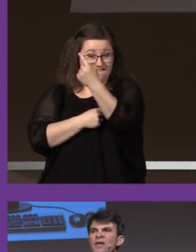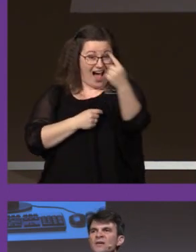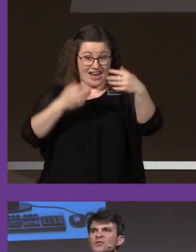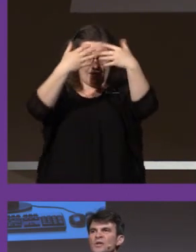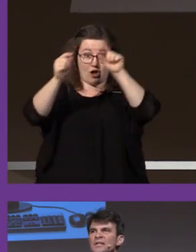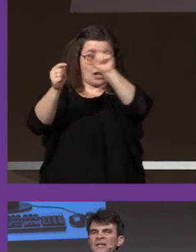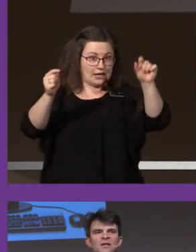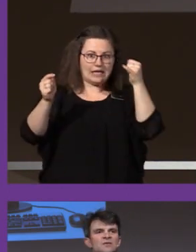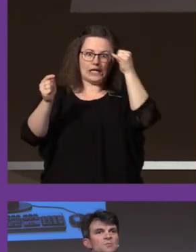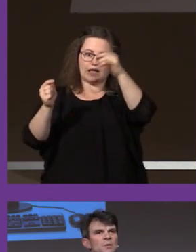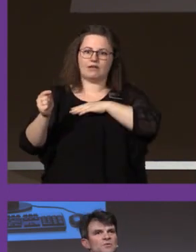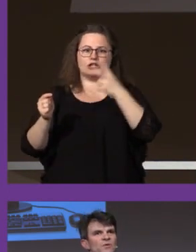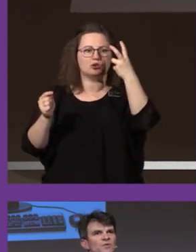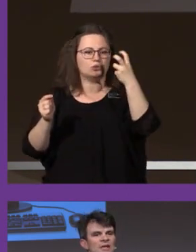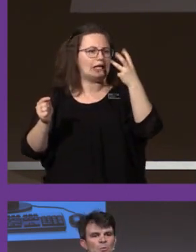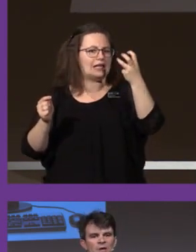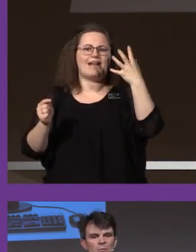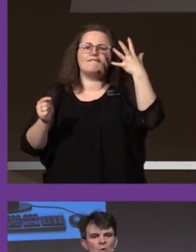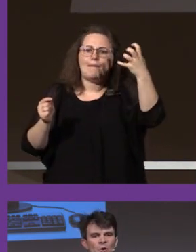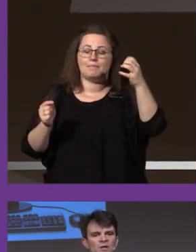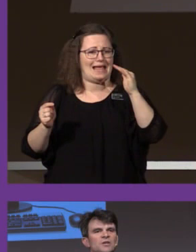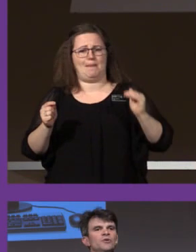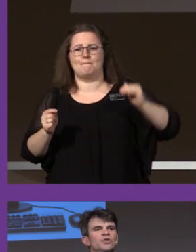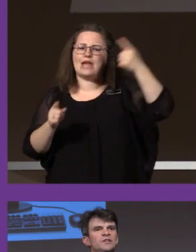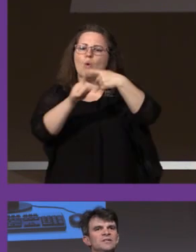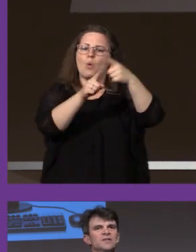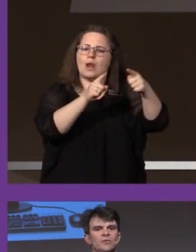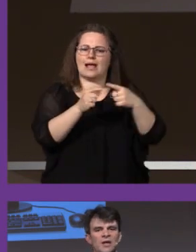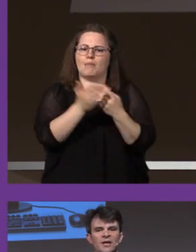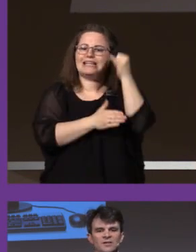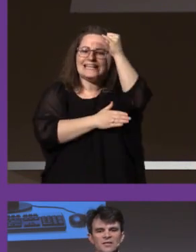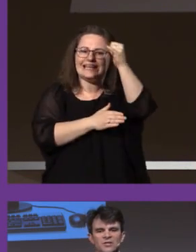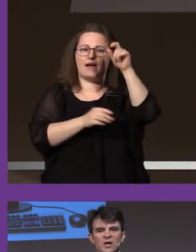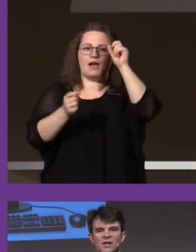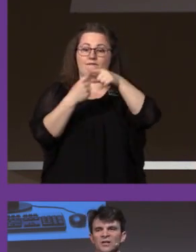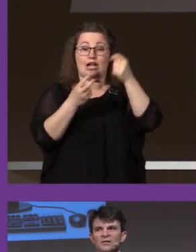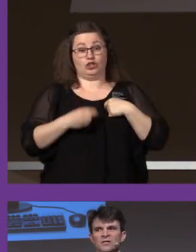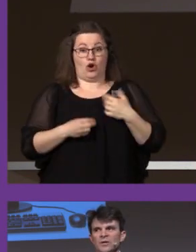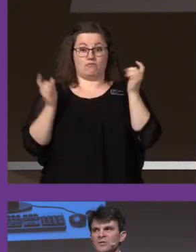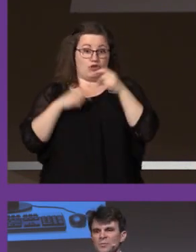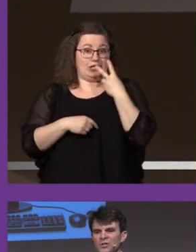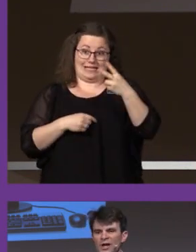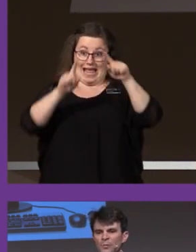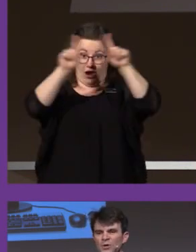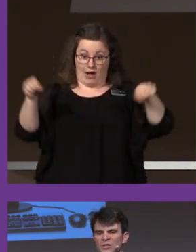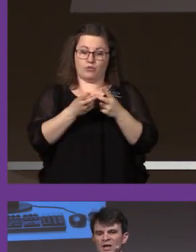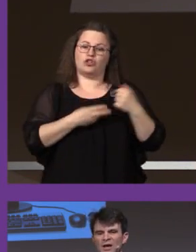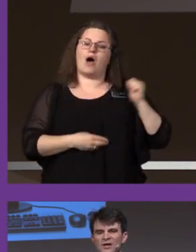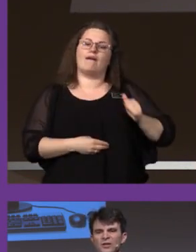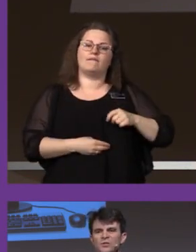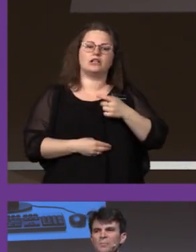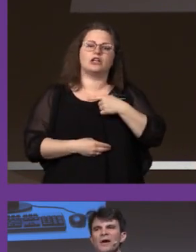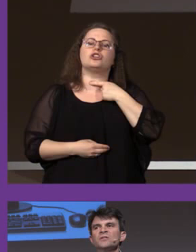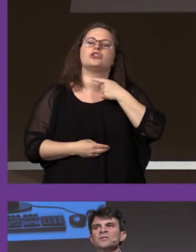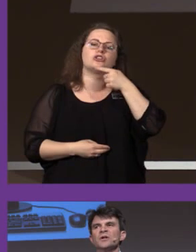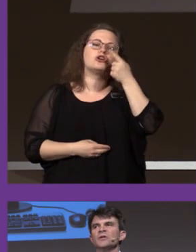got 10, 20, sometimes 50, or maybe more different choices. So for me, I can't see the screen, so I use speech output. I